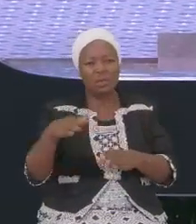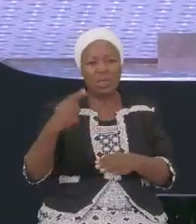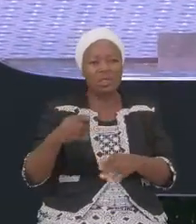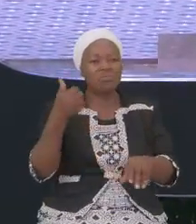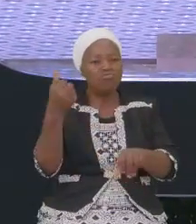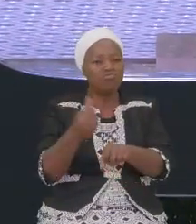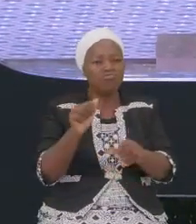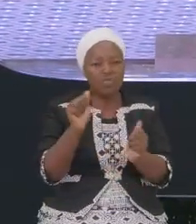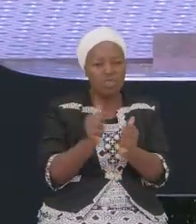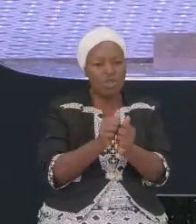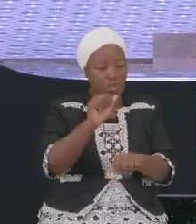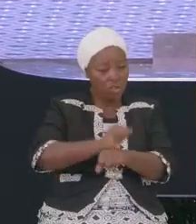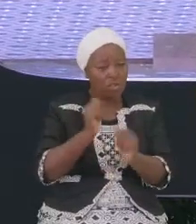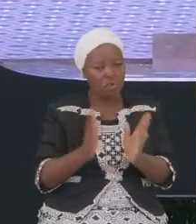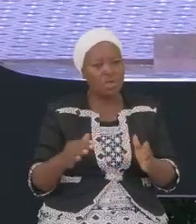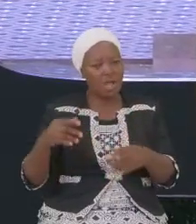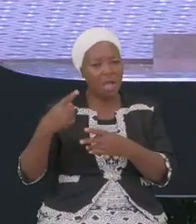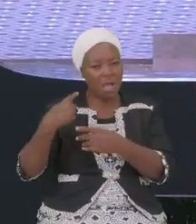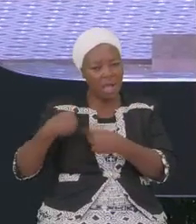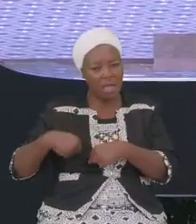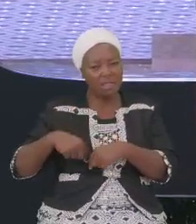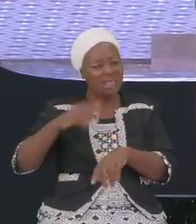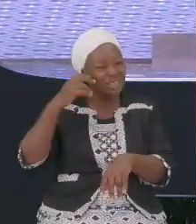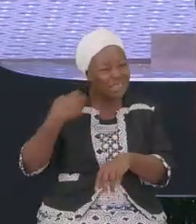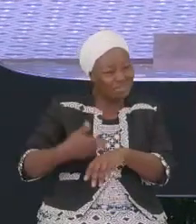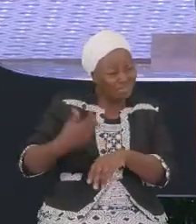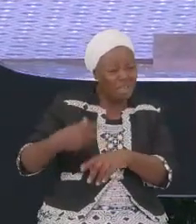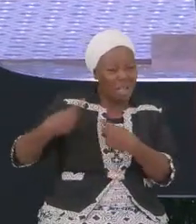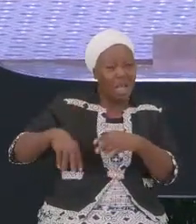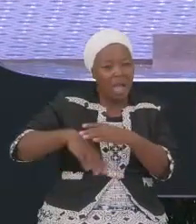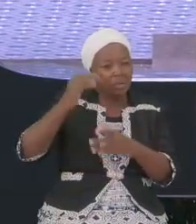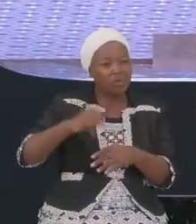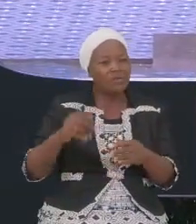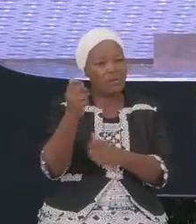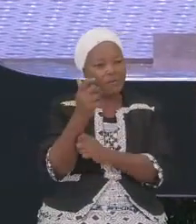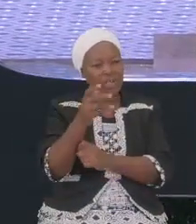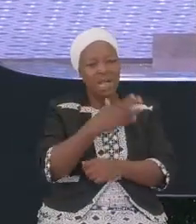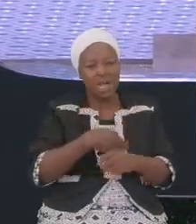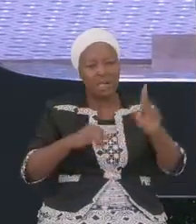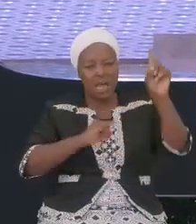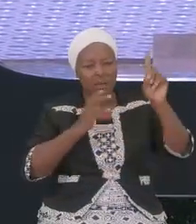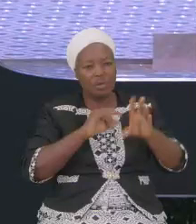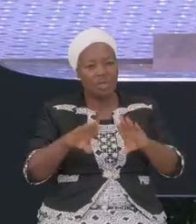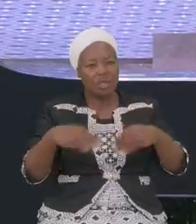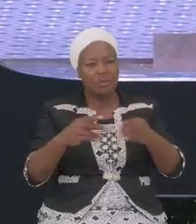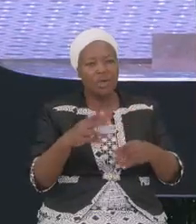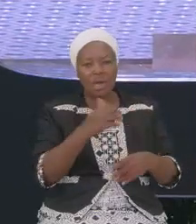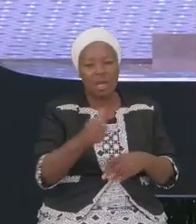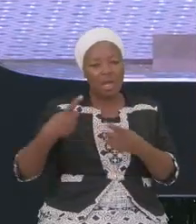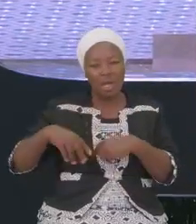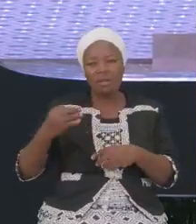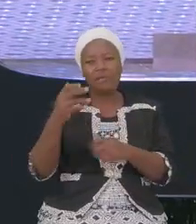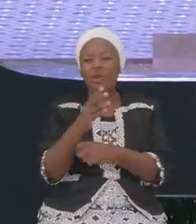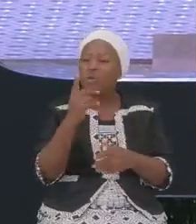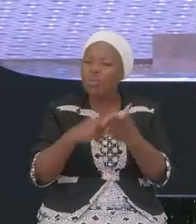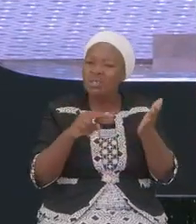stony heart out of your flesh. And I will give you an heart of flesh. What's he